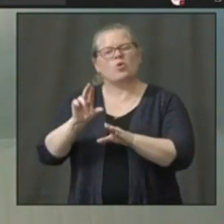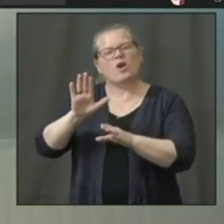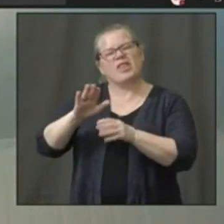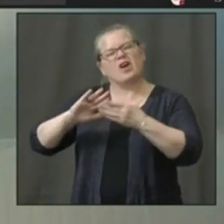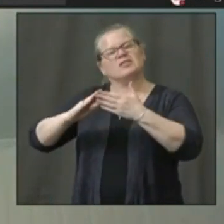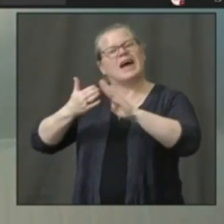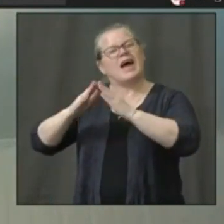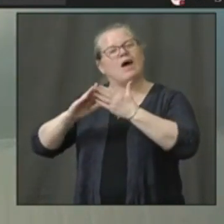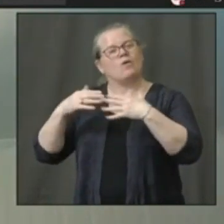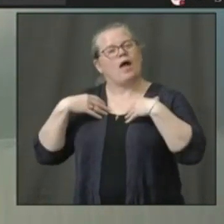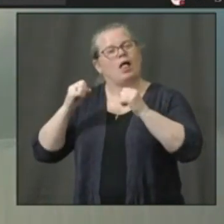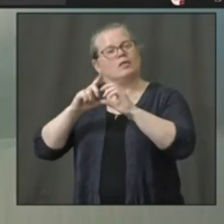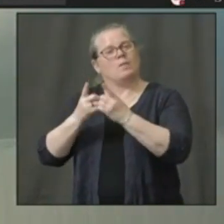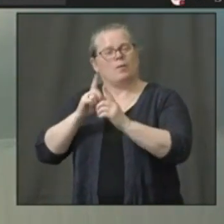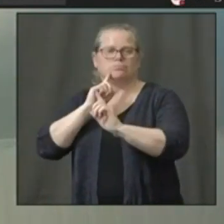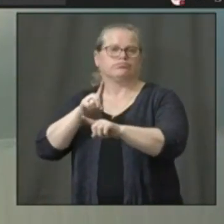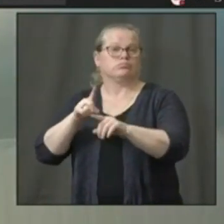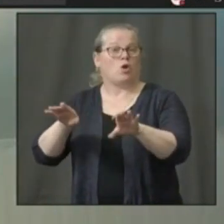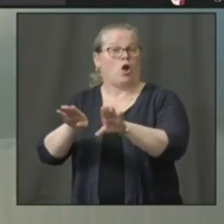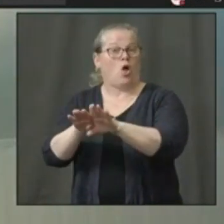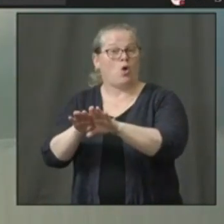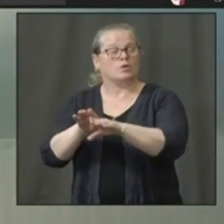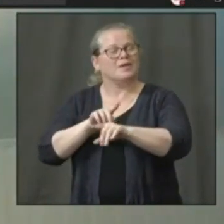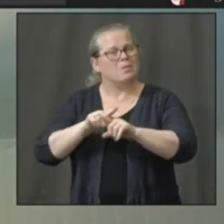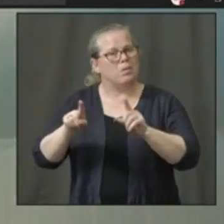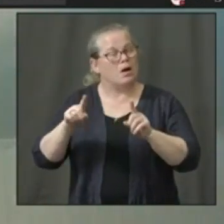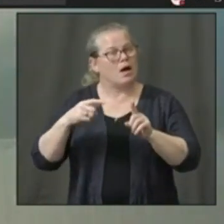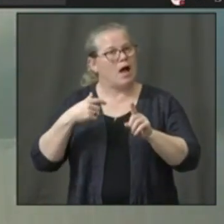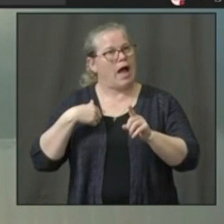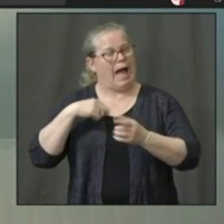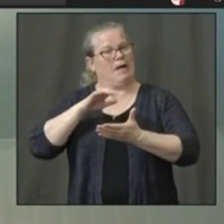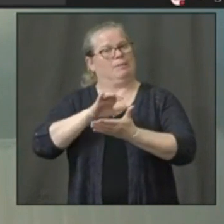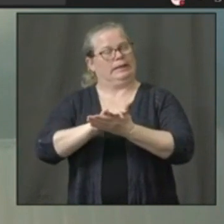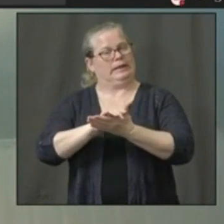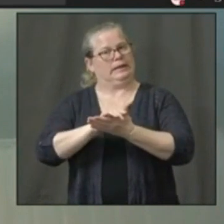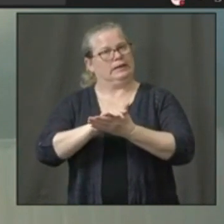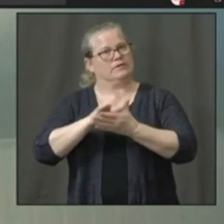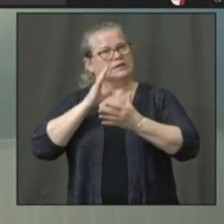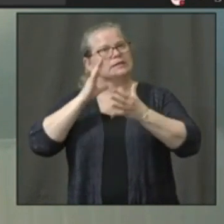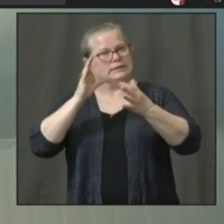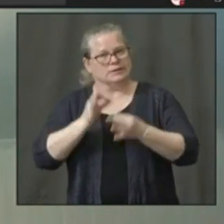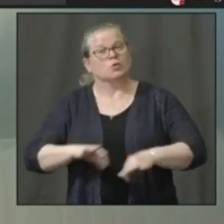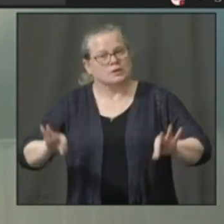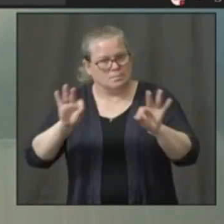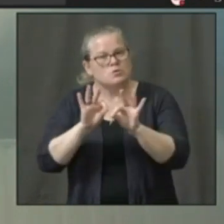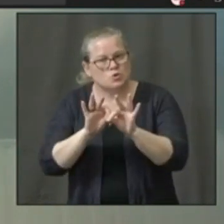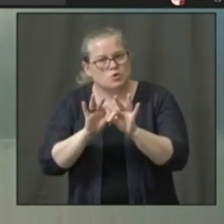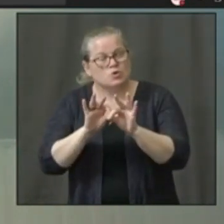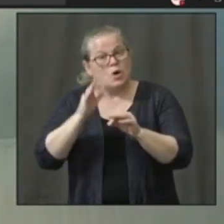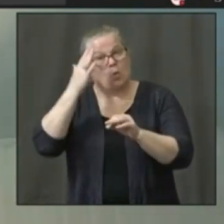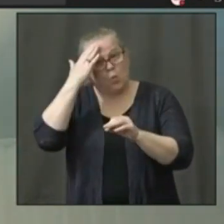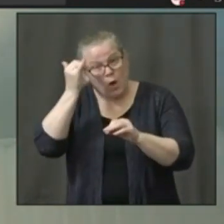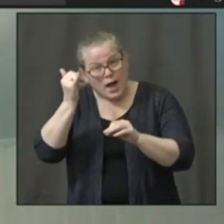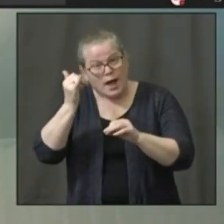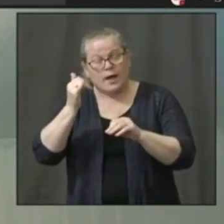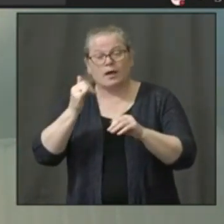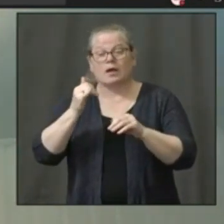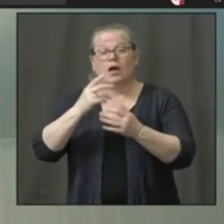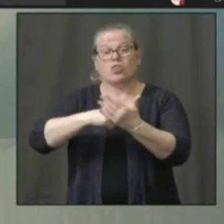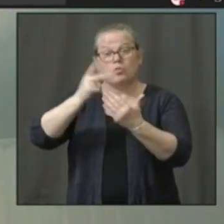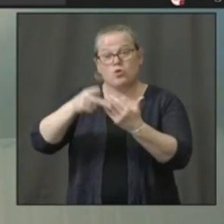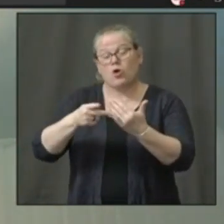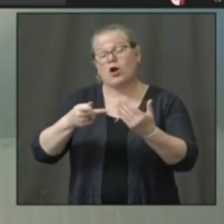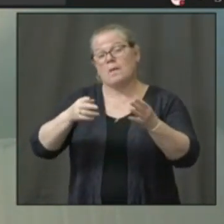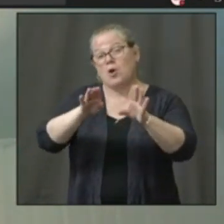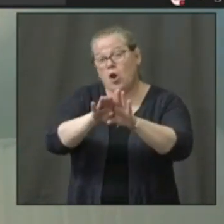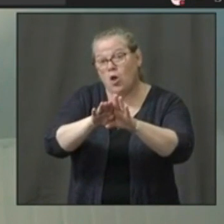this was such an important decision, I believe, because programs closed at a rate at which families could then find